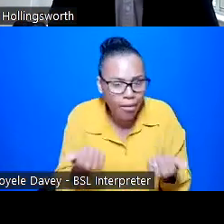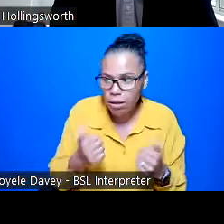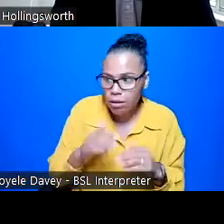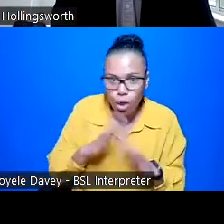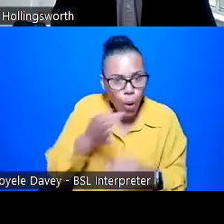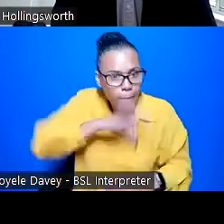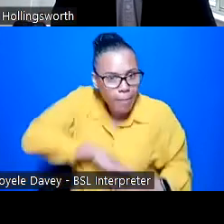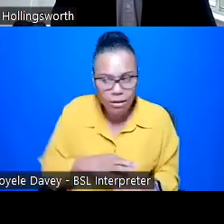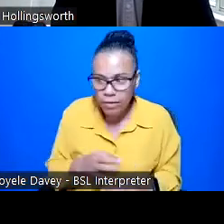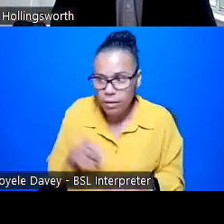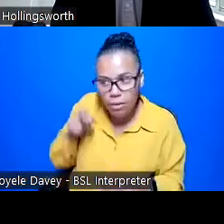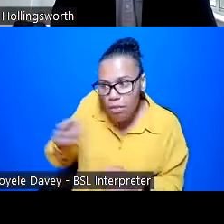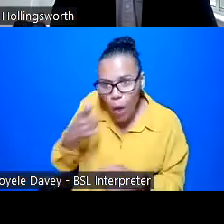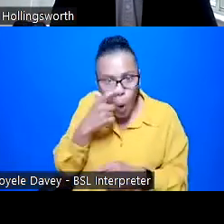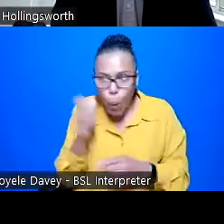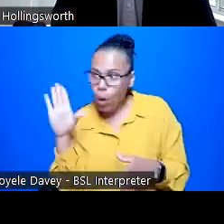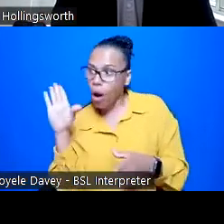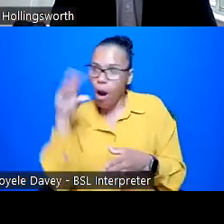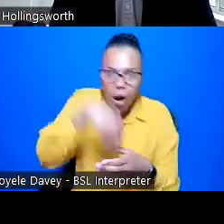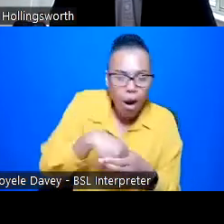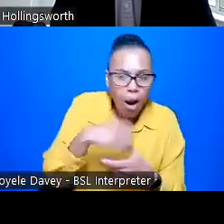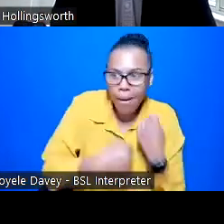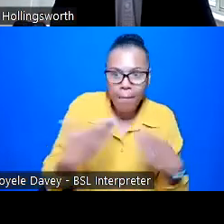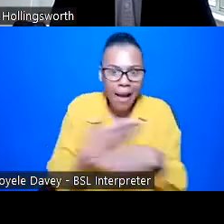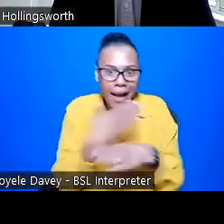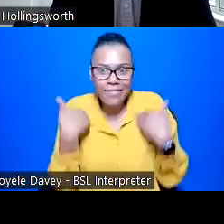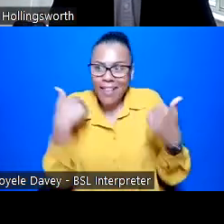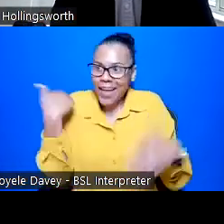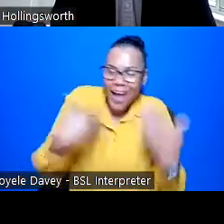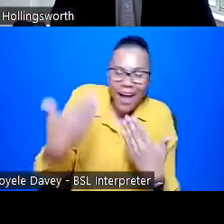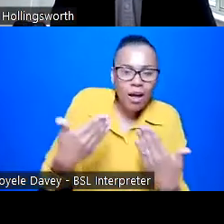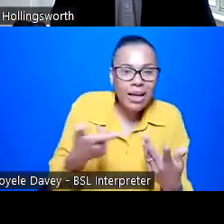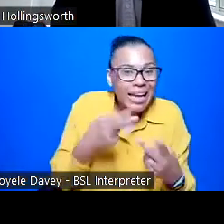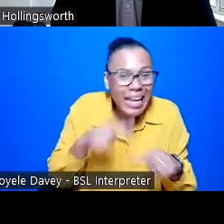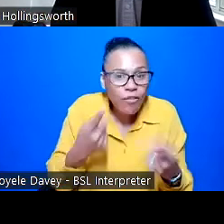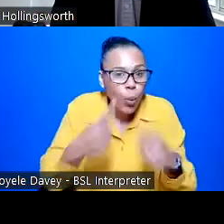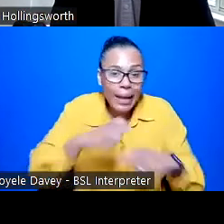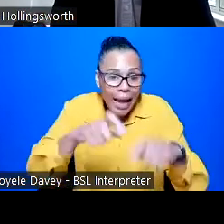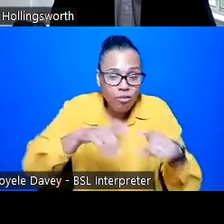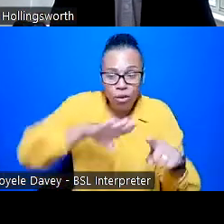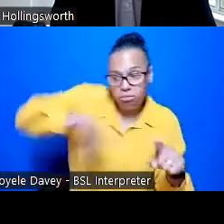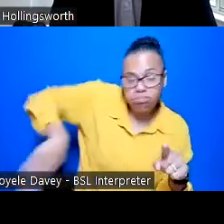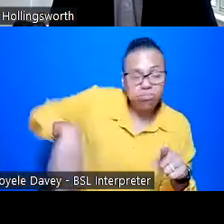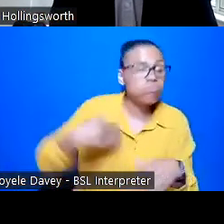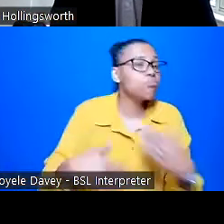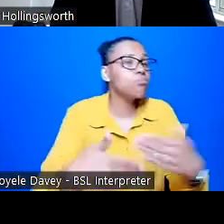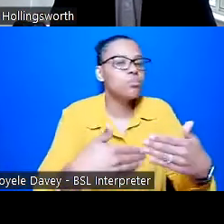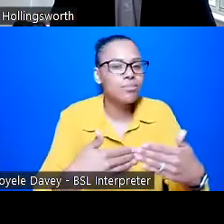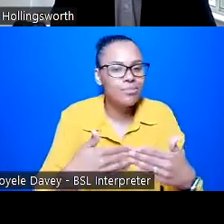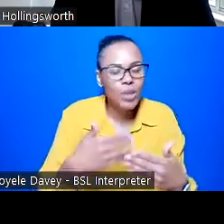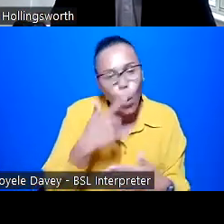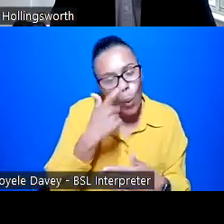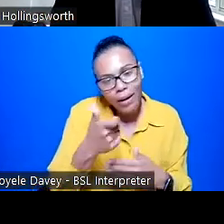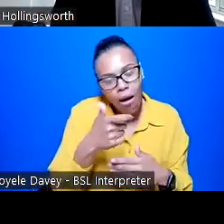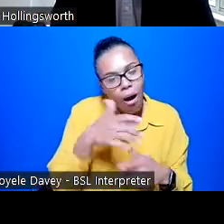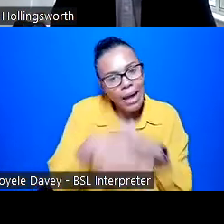sport and being active, then unless we do that together, we will never affect the sort of change that we are ambitious to do over the